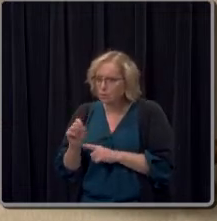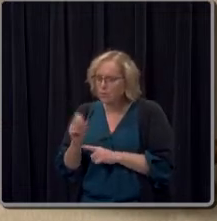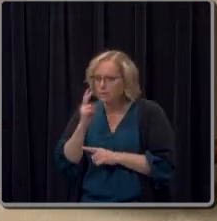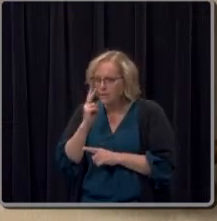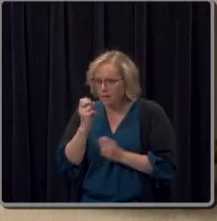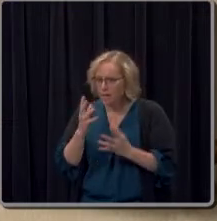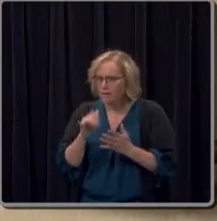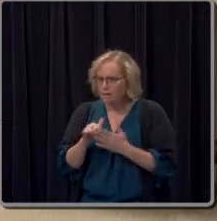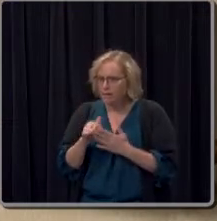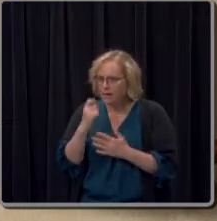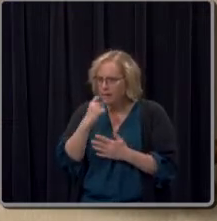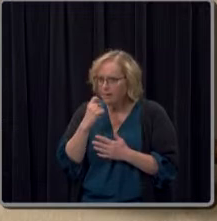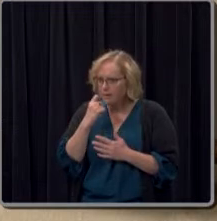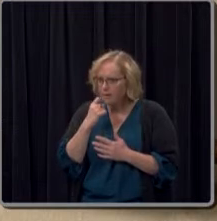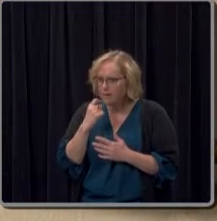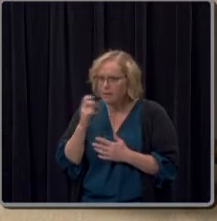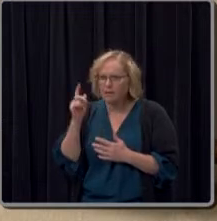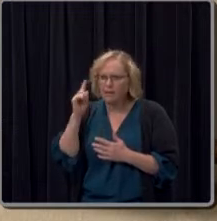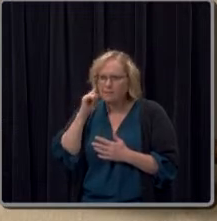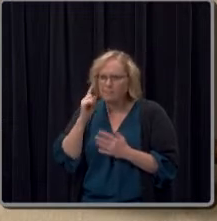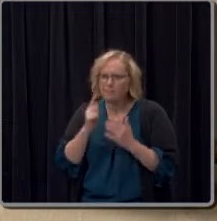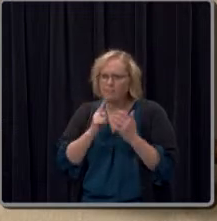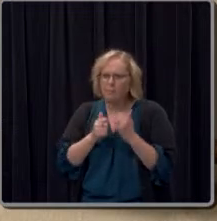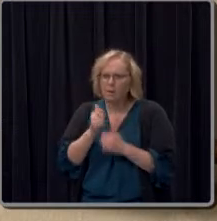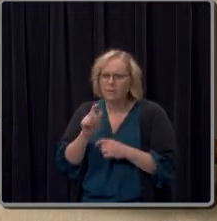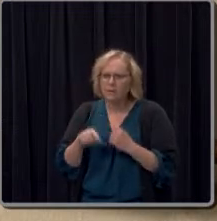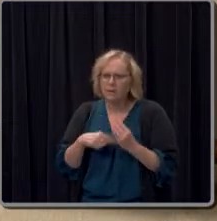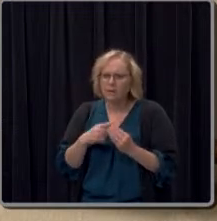again. Hearing mostly about